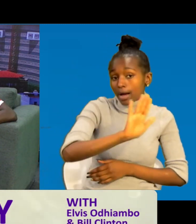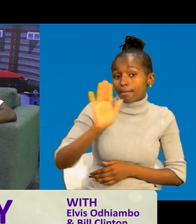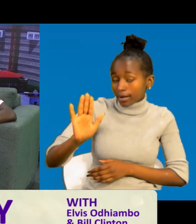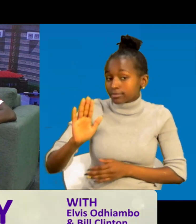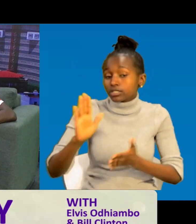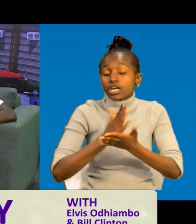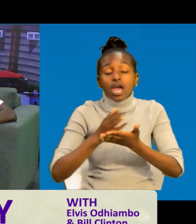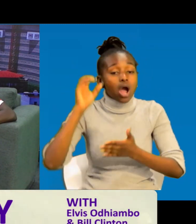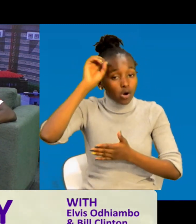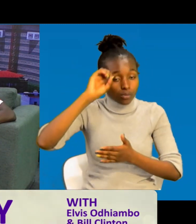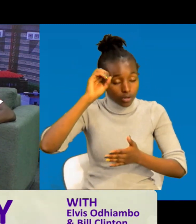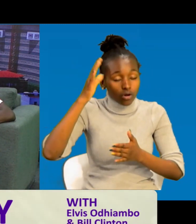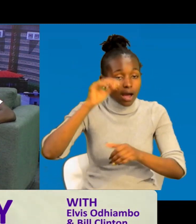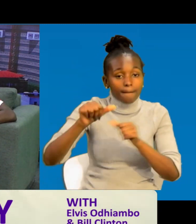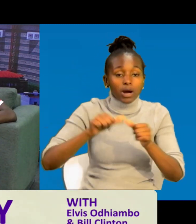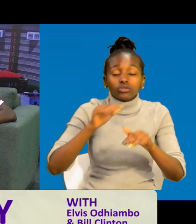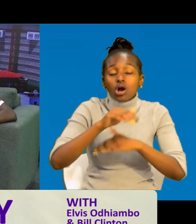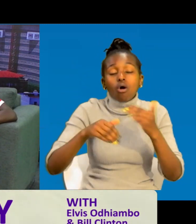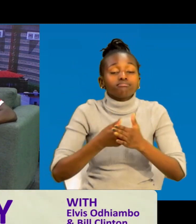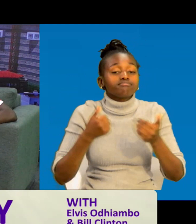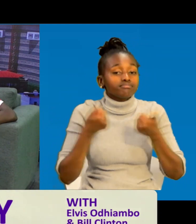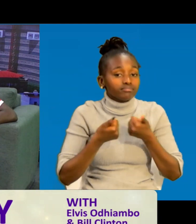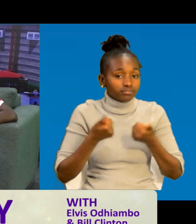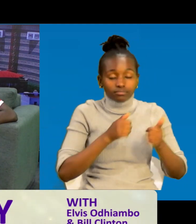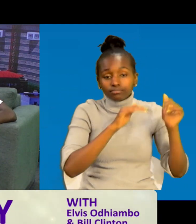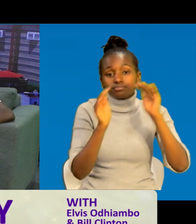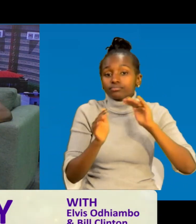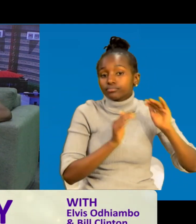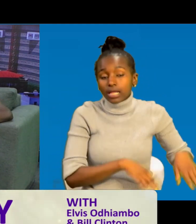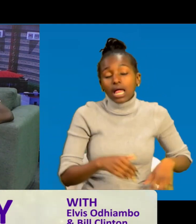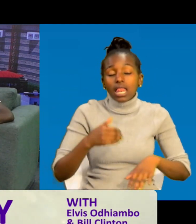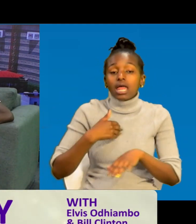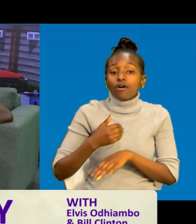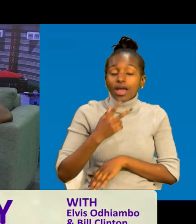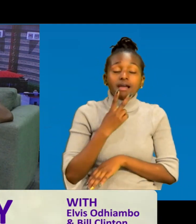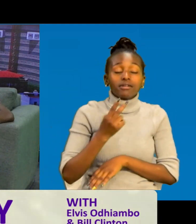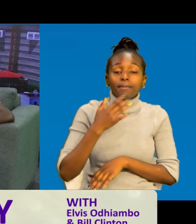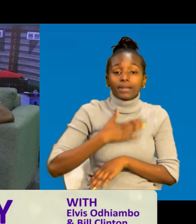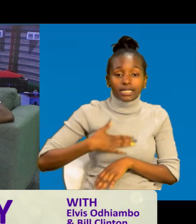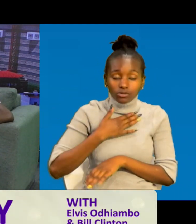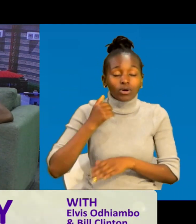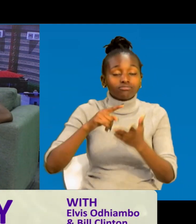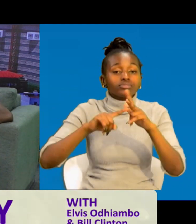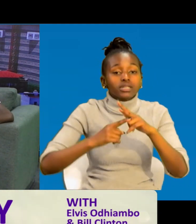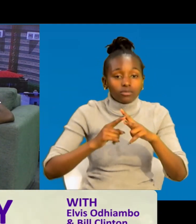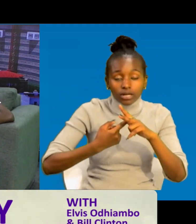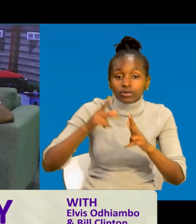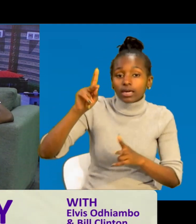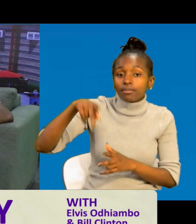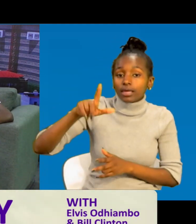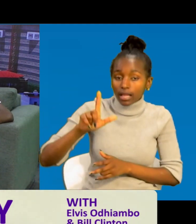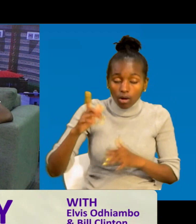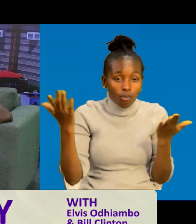AFL is concerned as well. Now, Mr. Elvis, to answer the KPL, today also, a lot of action is